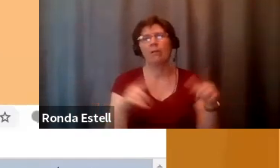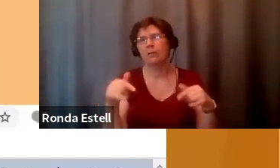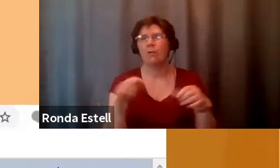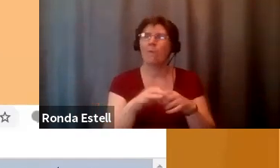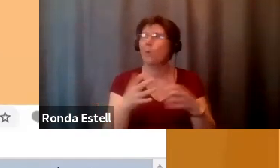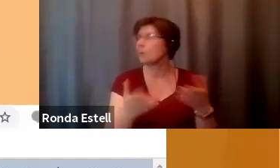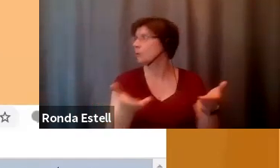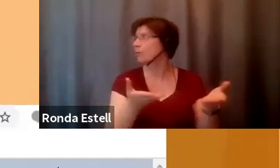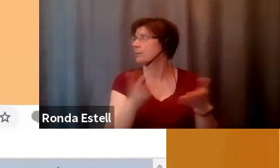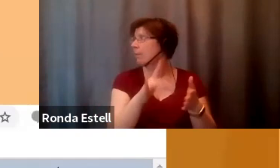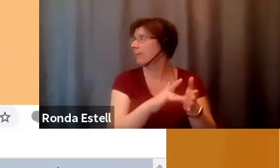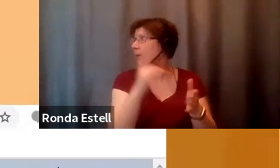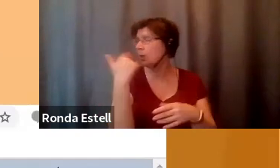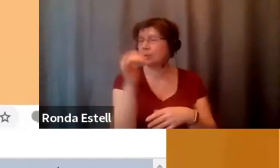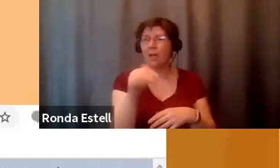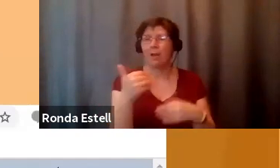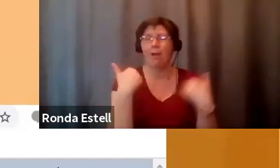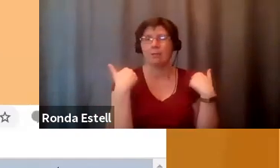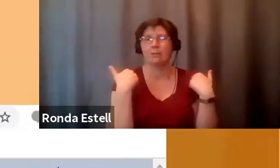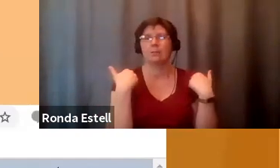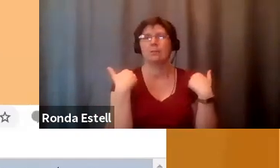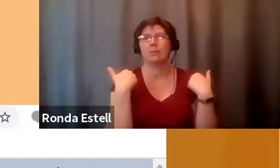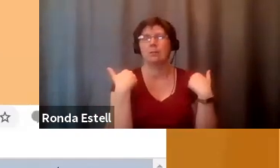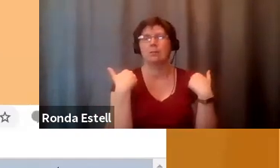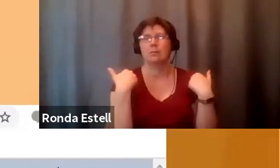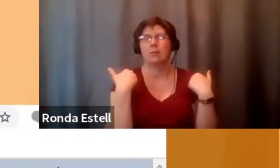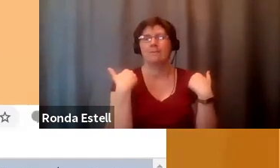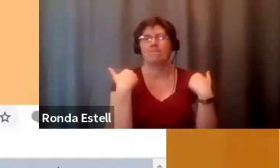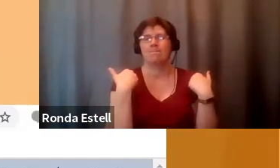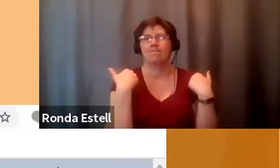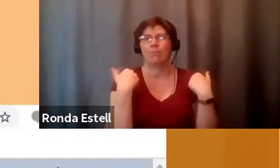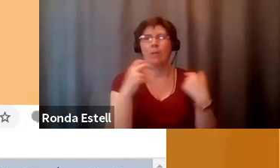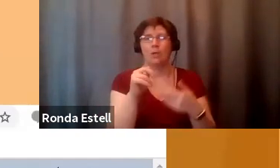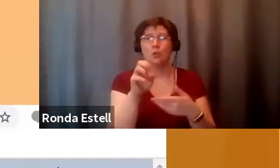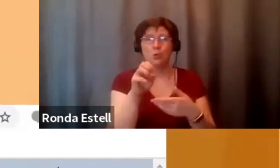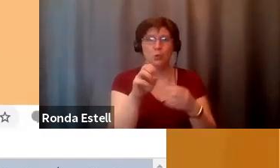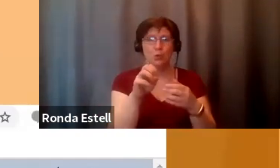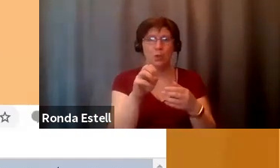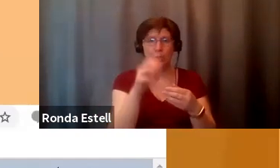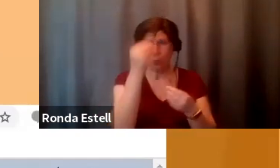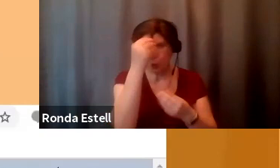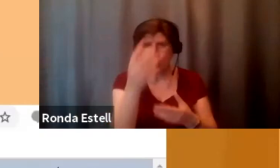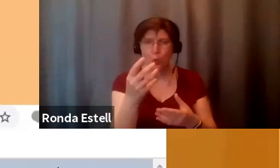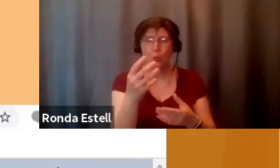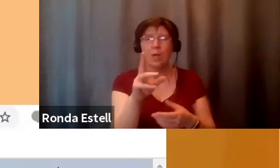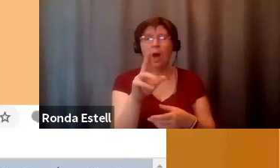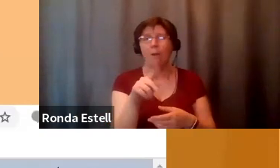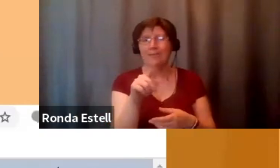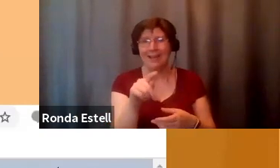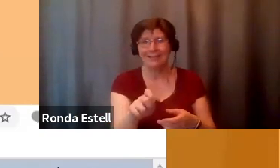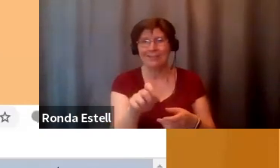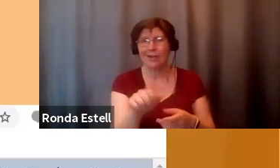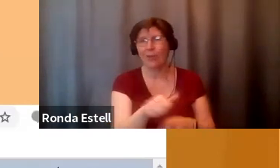services. In the middle, it looks like it has like news, like updates, and on the other side, it